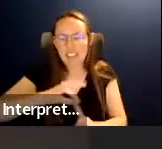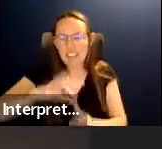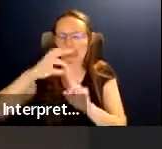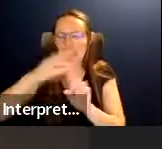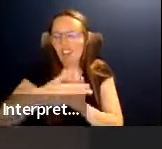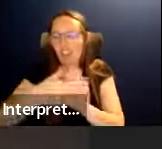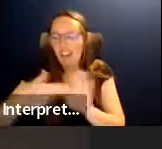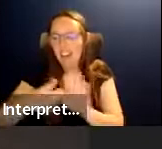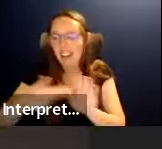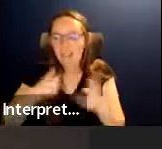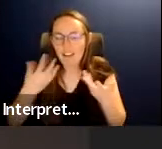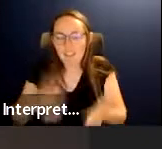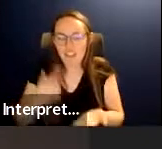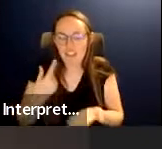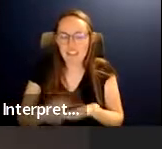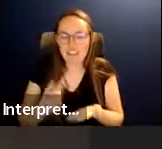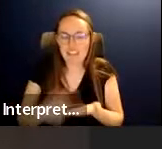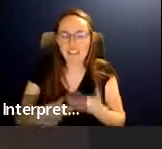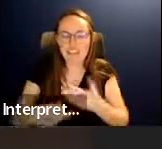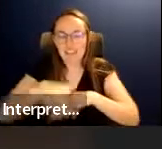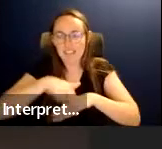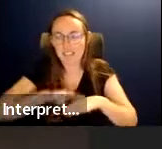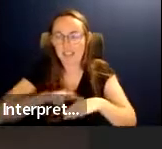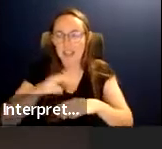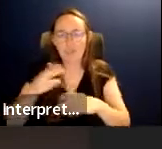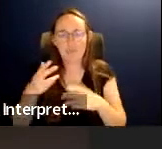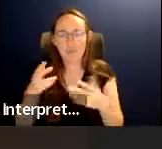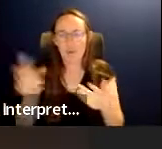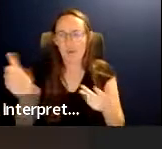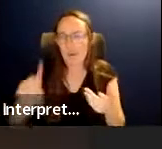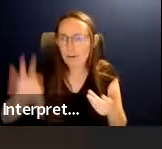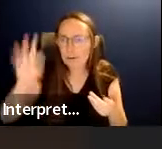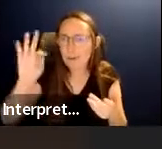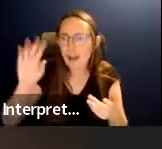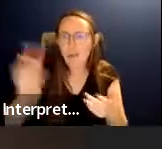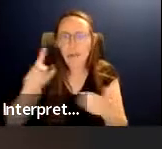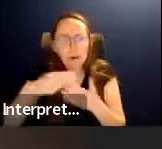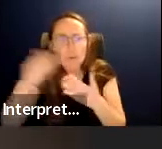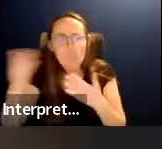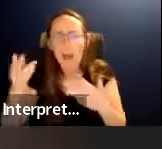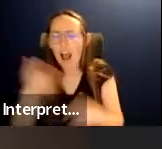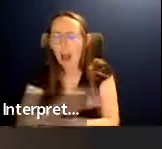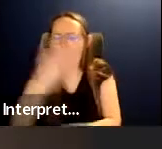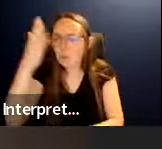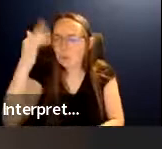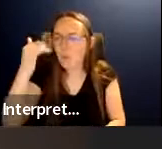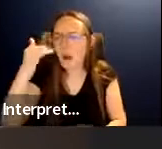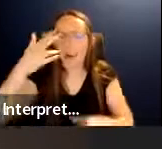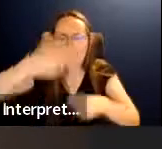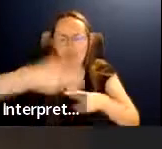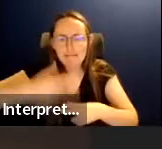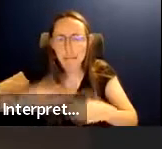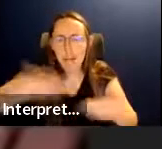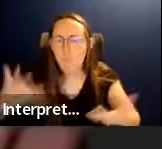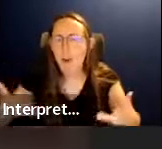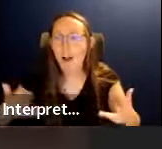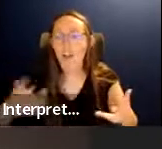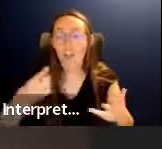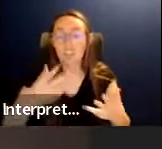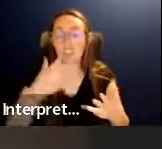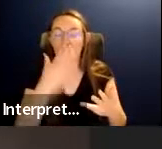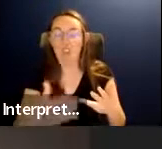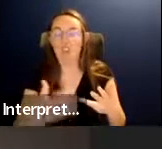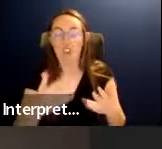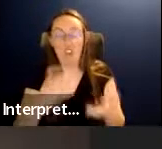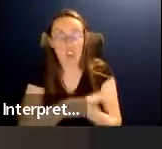about, the non-slip rubber, and like, where do you find it? What is it used for? What is the name? So this is a nice, good reference sheet